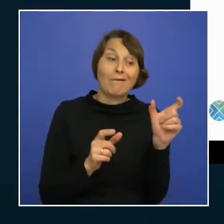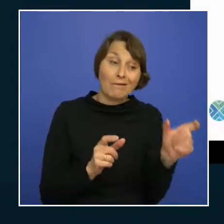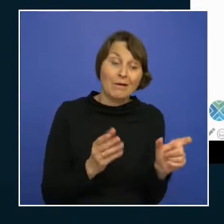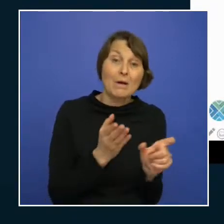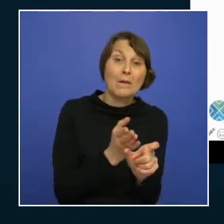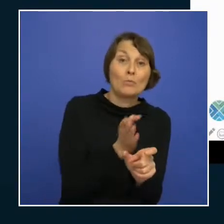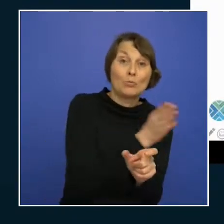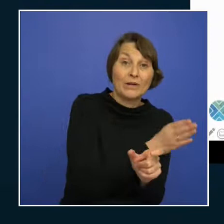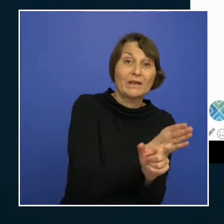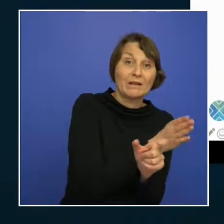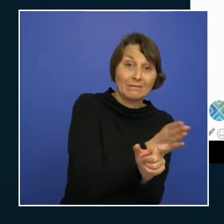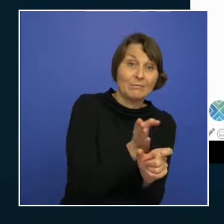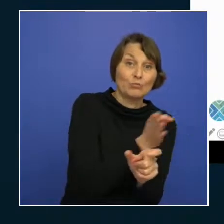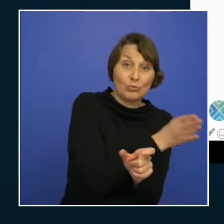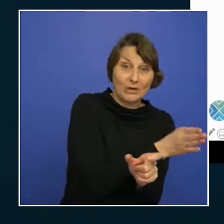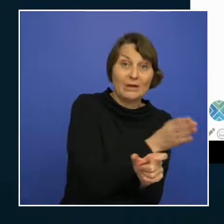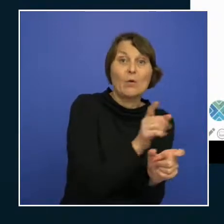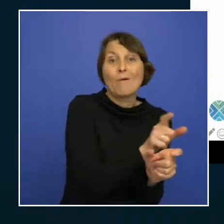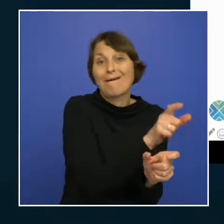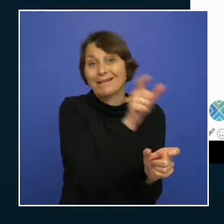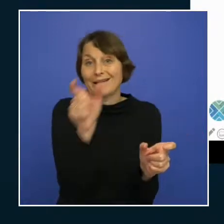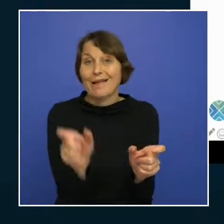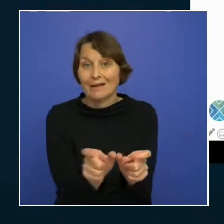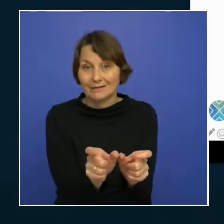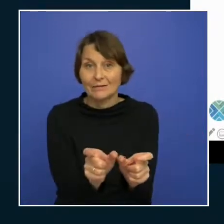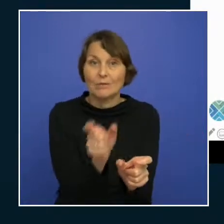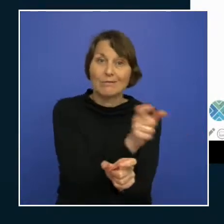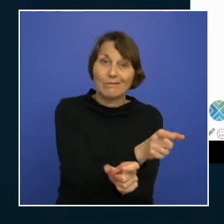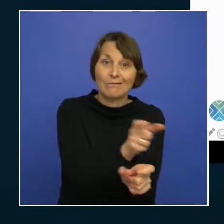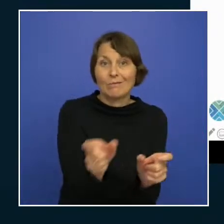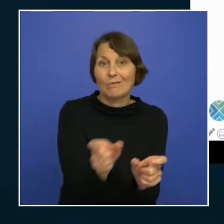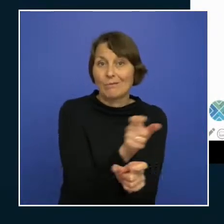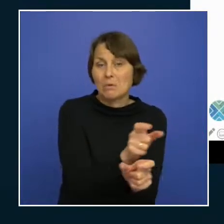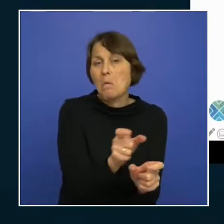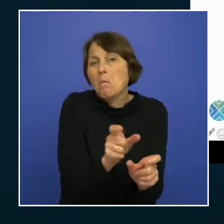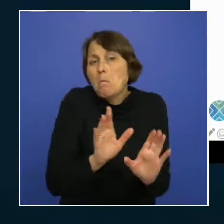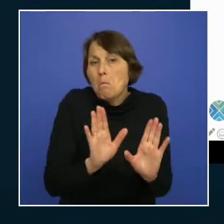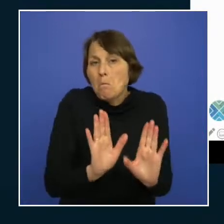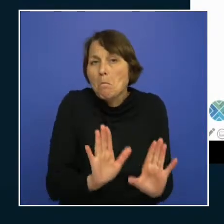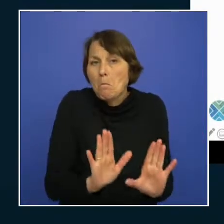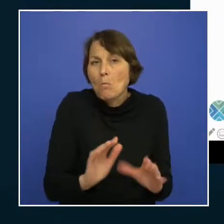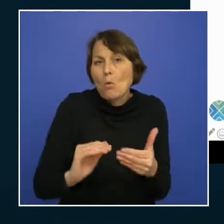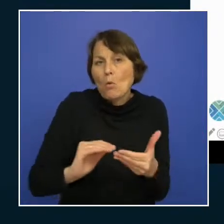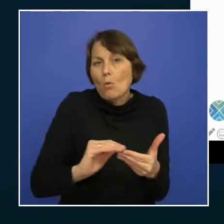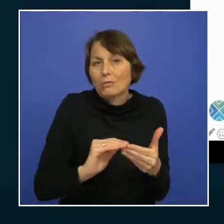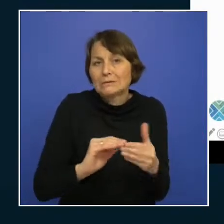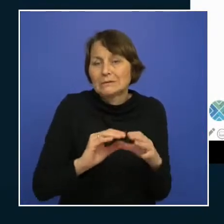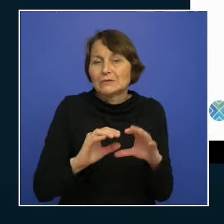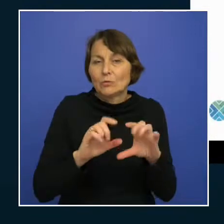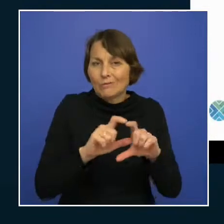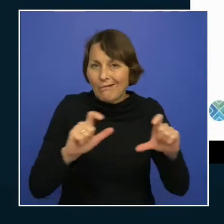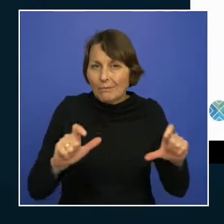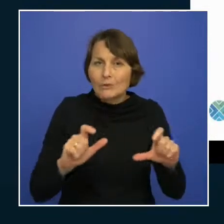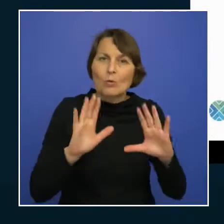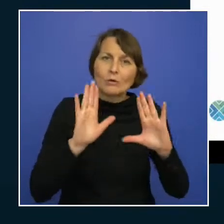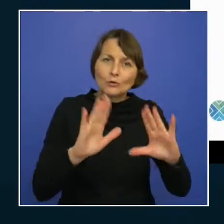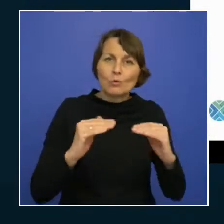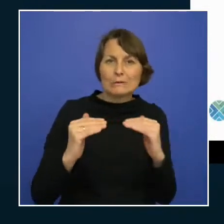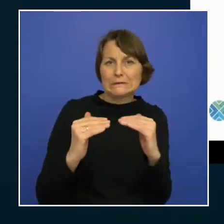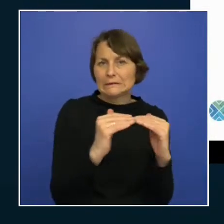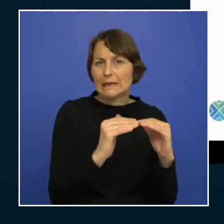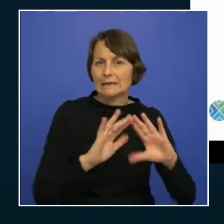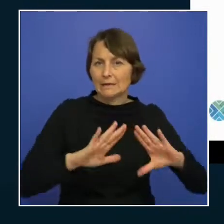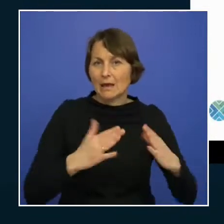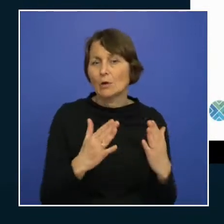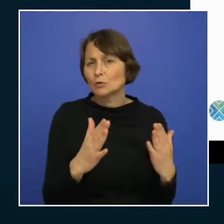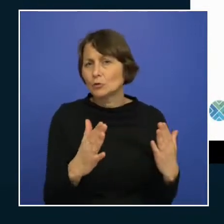beginning or suffix is at the end. Depends on your organizational standards or what you prefer. And it has to do